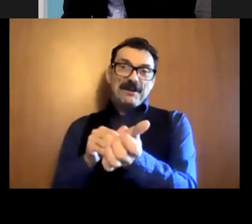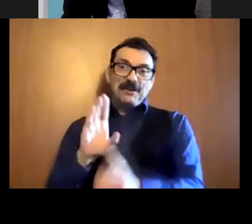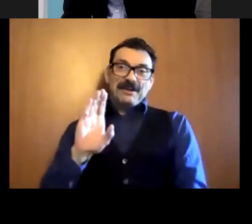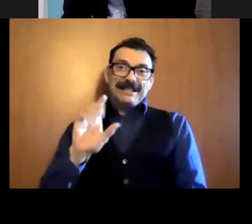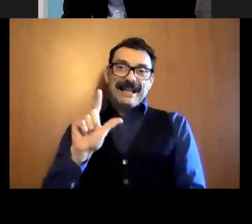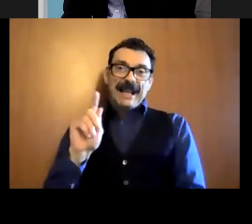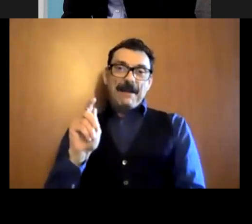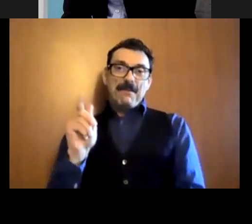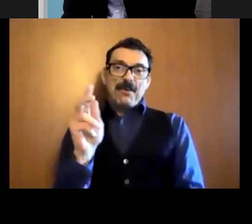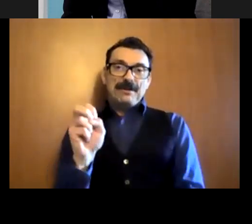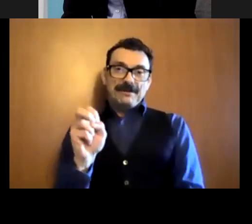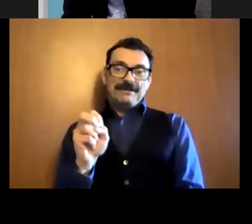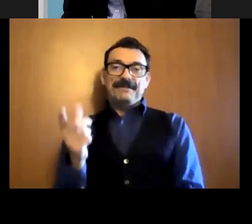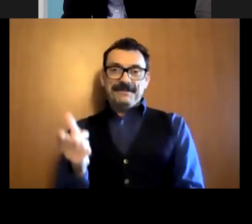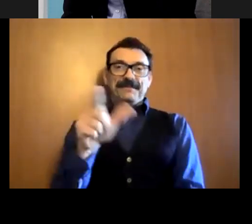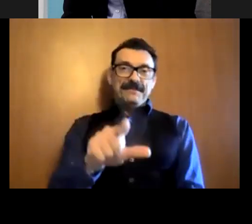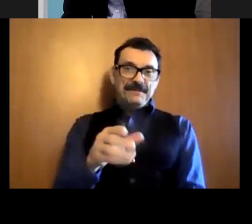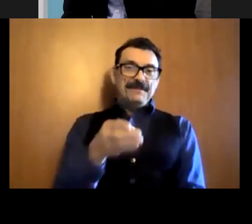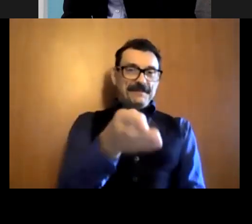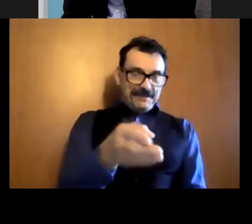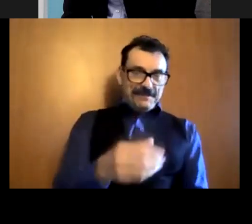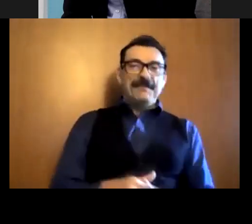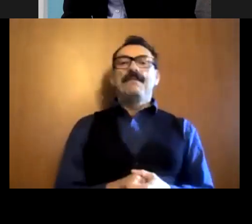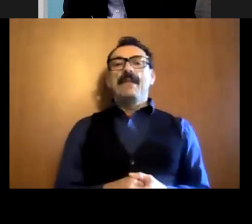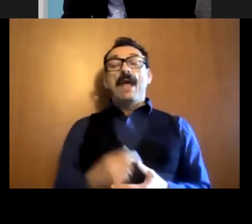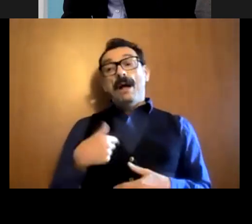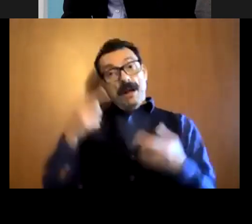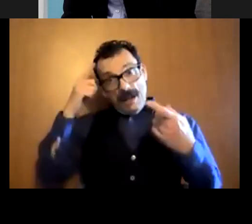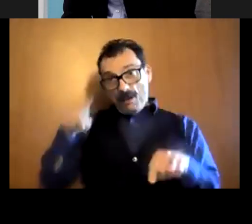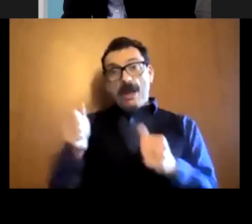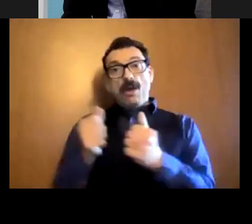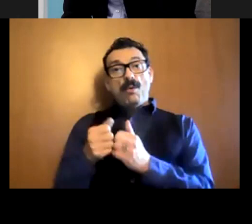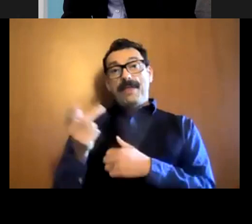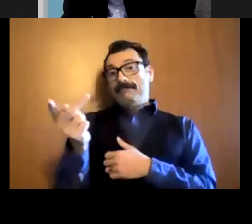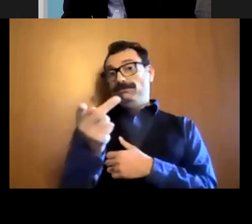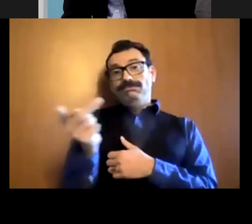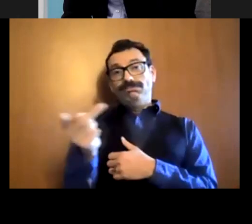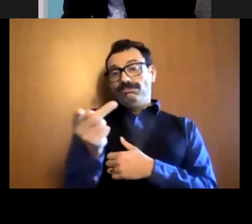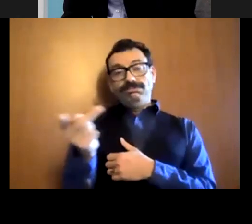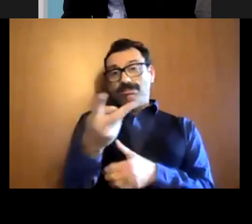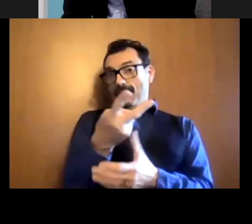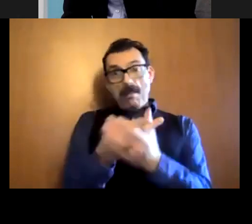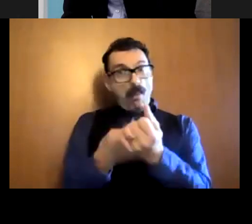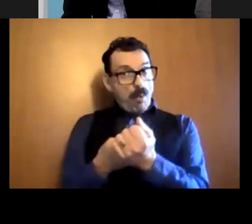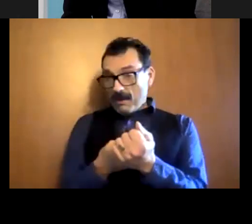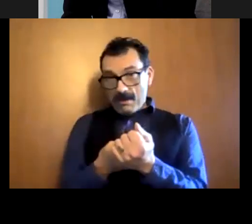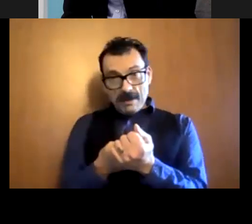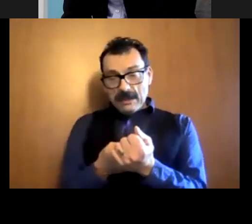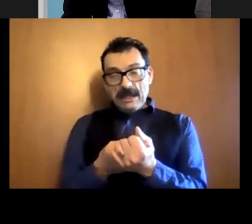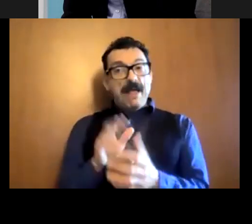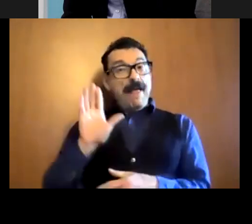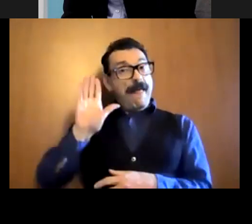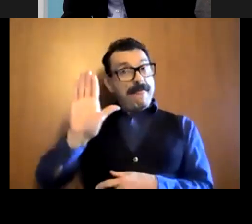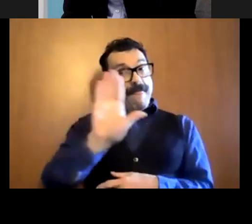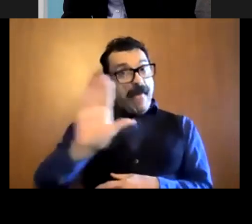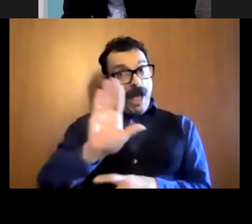Just to add one more note, I agree with both of Dr. Clayborne and Professor Armstrong, and to their points that